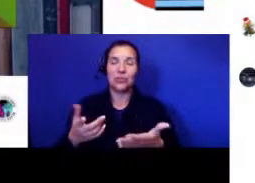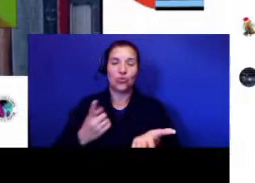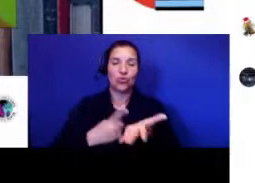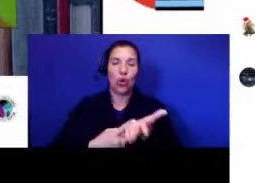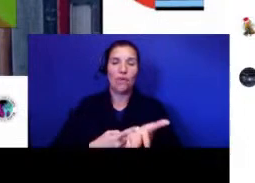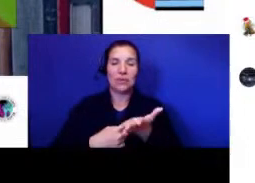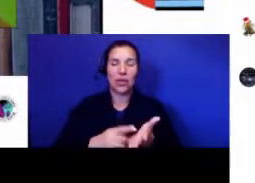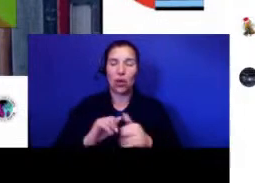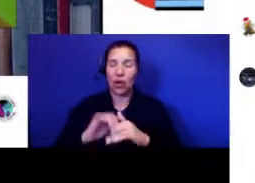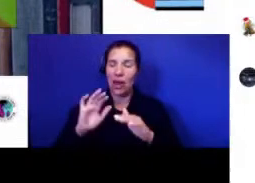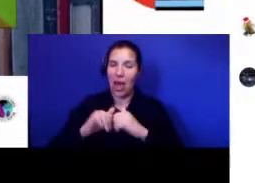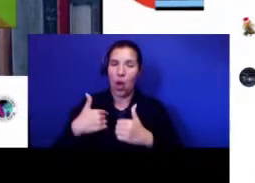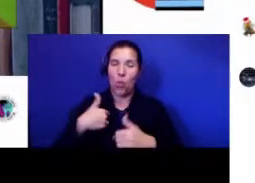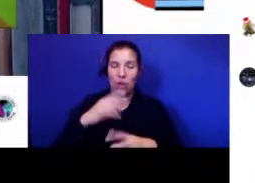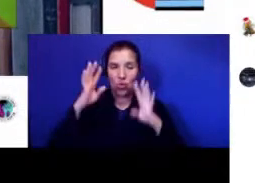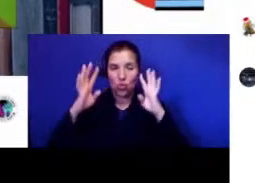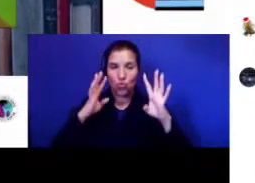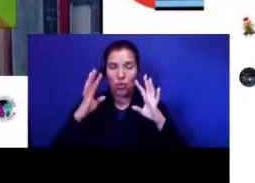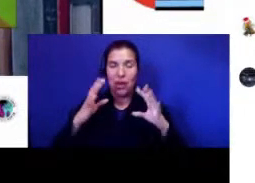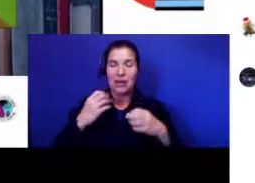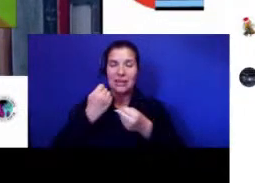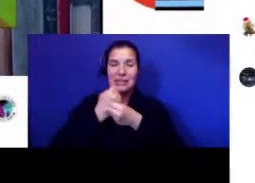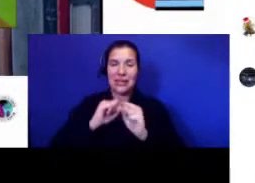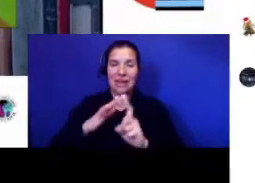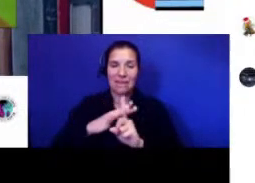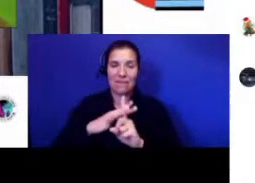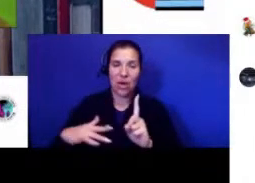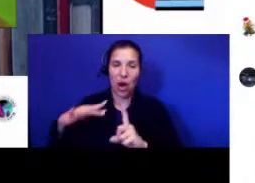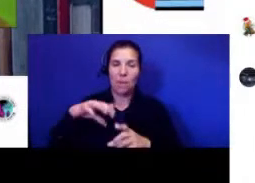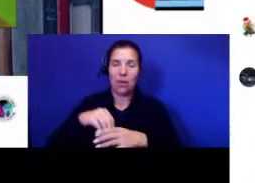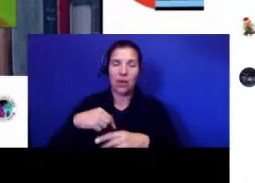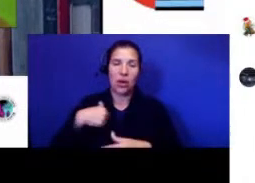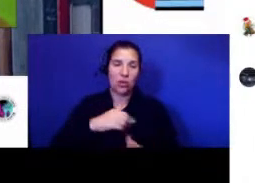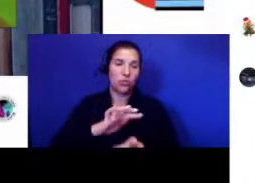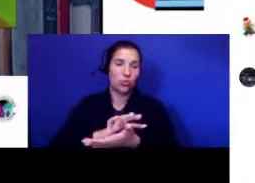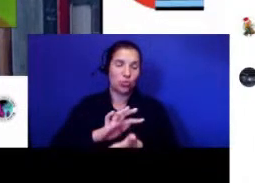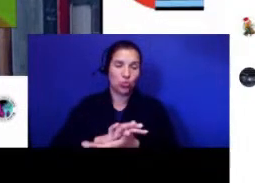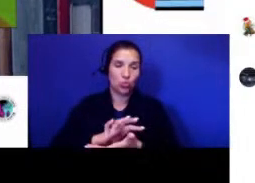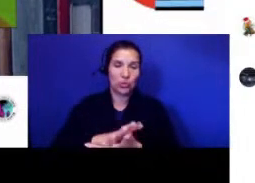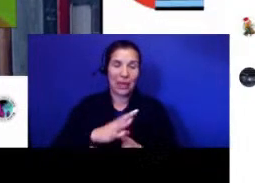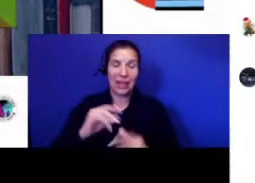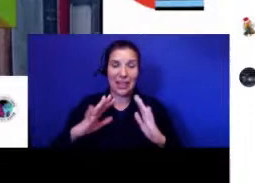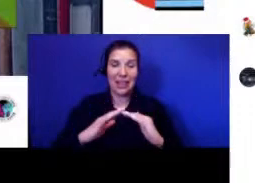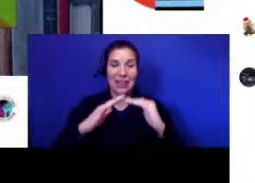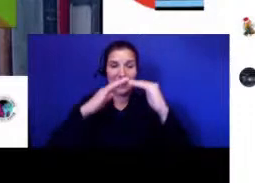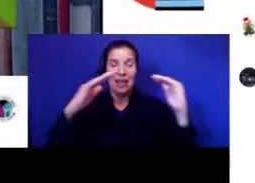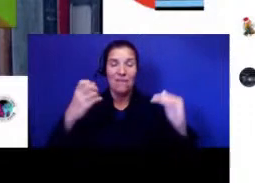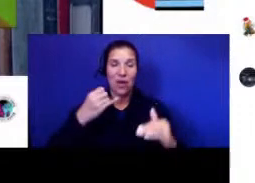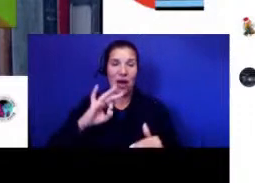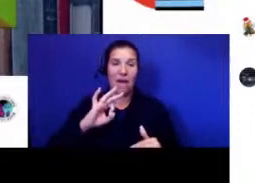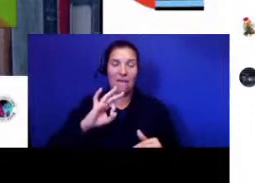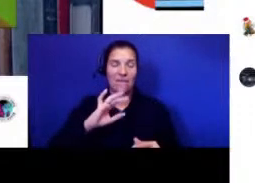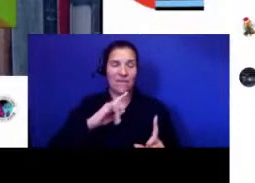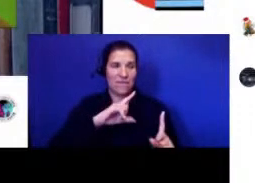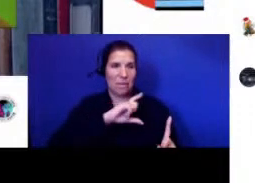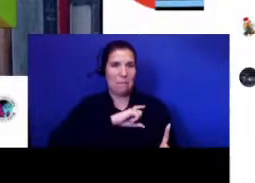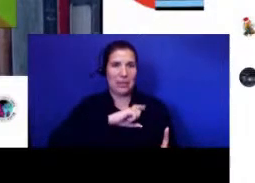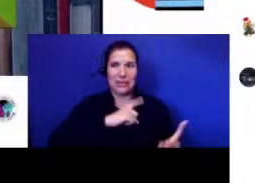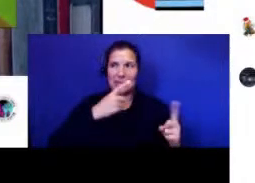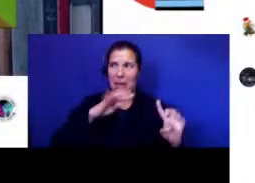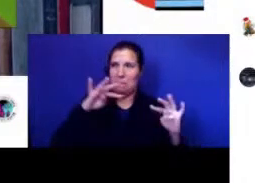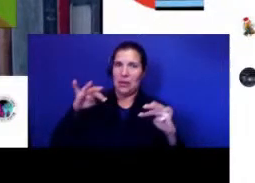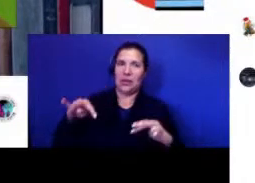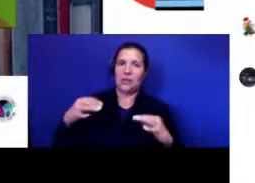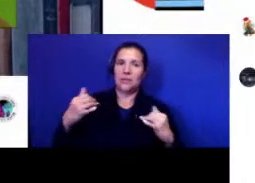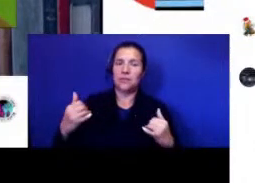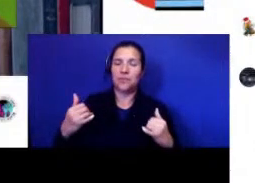how do we create safe environments in our schools and the level of policing that is currently happening.